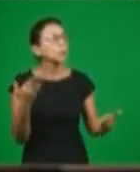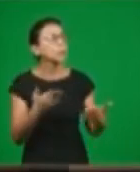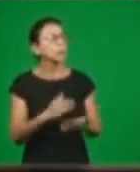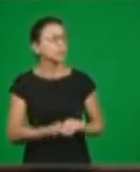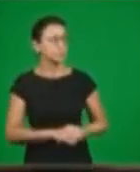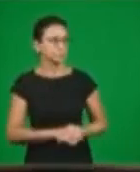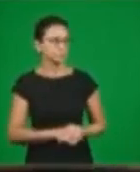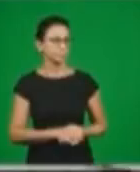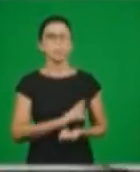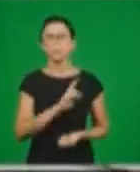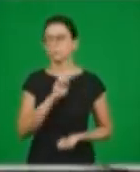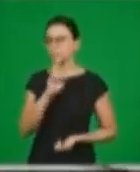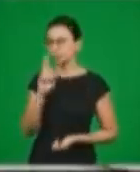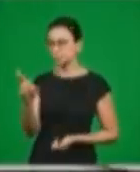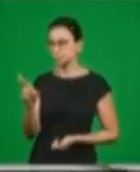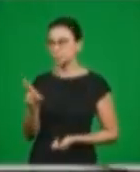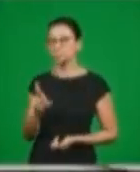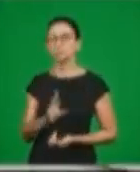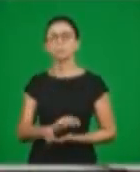So let's give the answer.